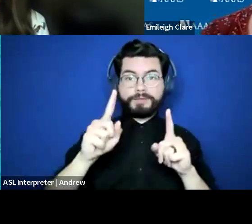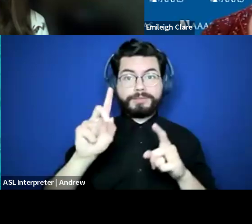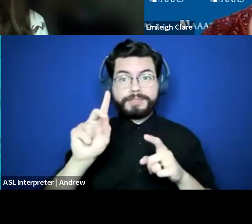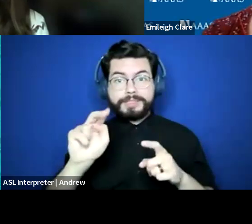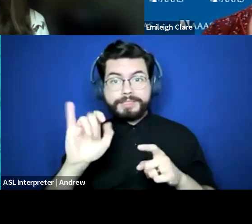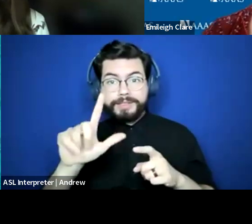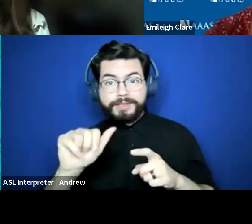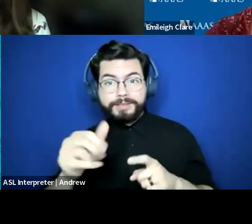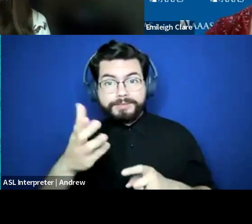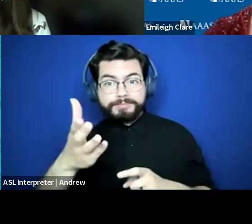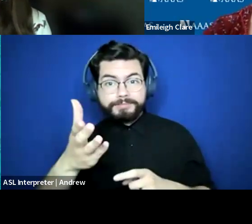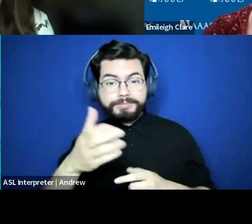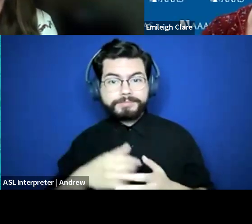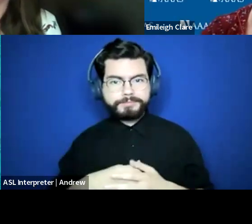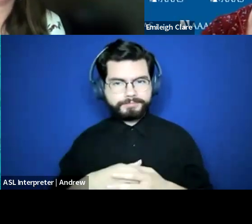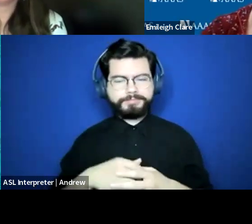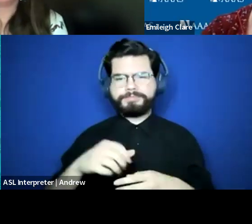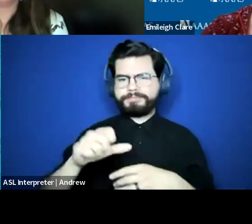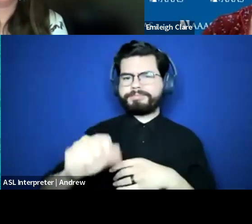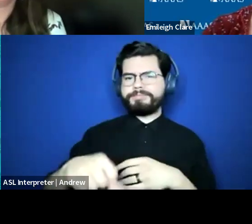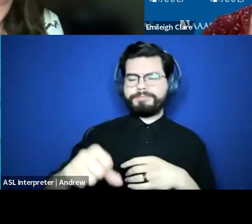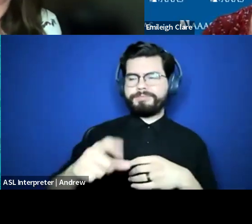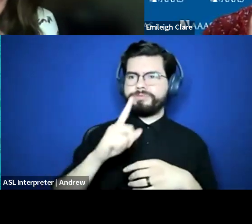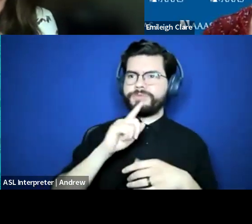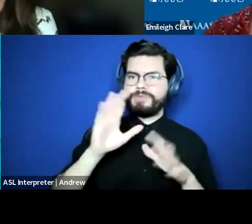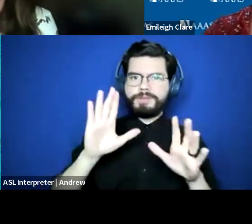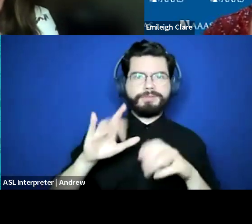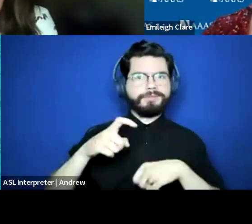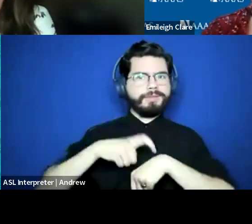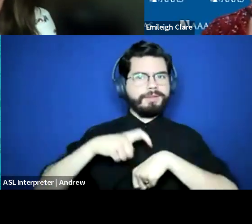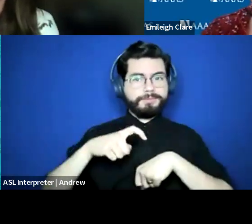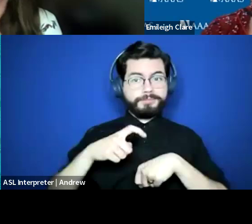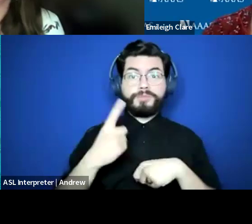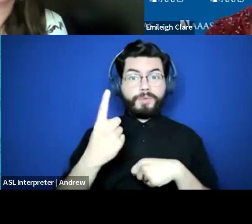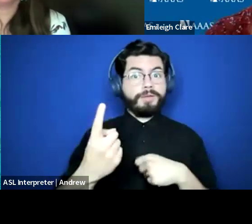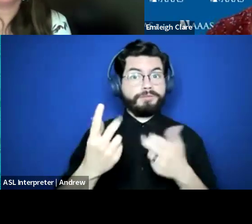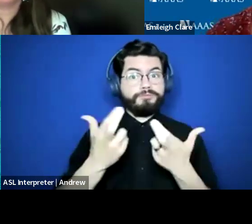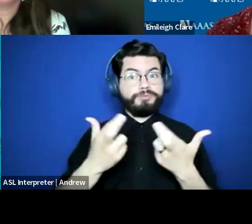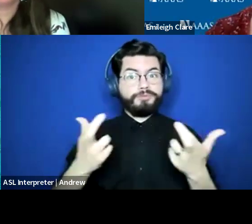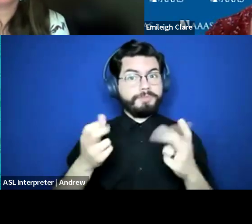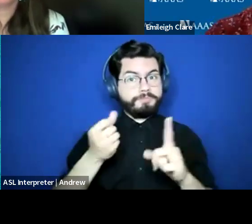question. Absolutely. It's great timing because one of them is happening now, actually.